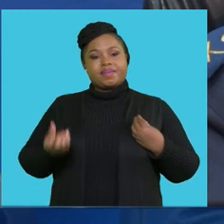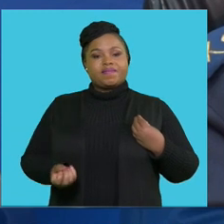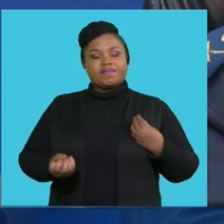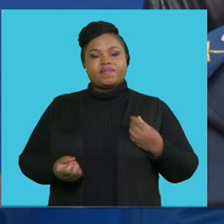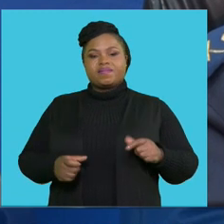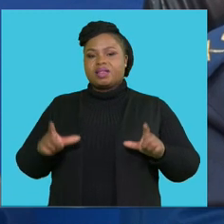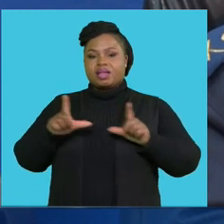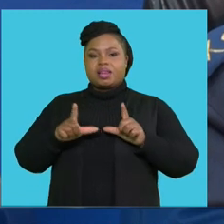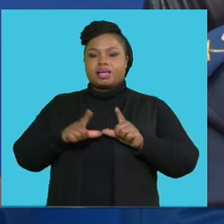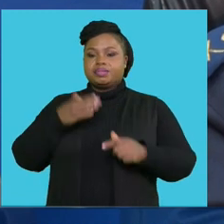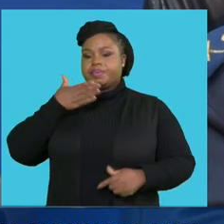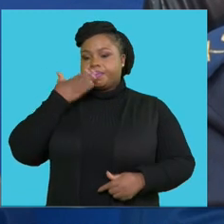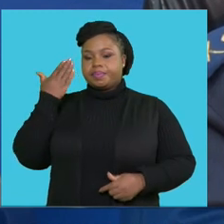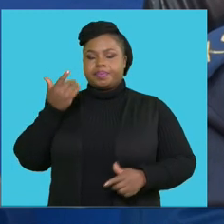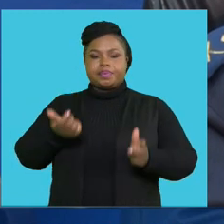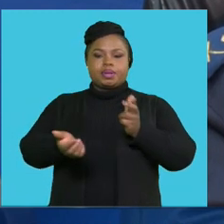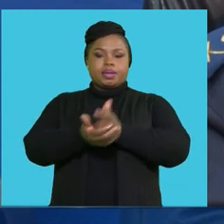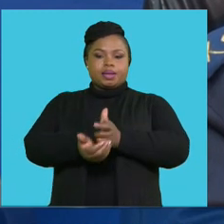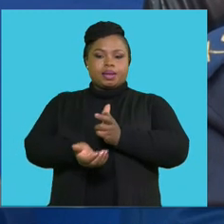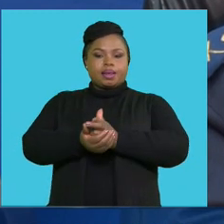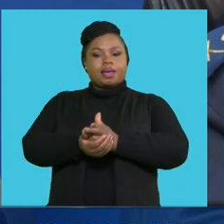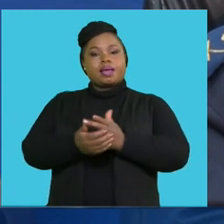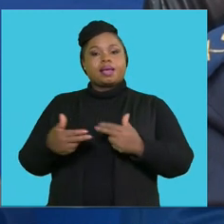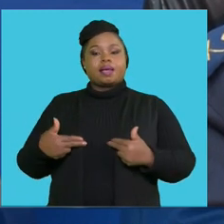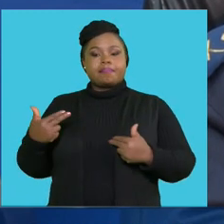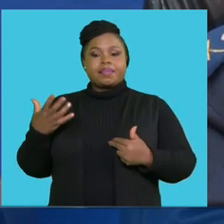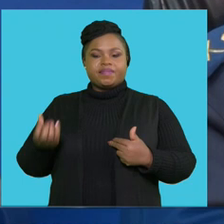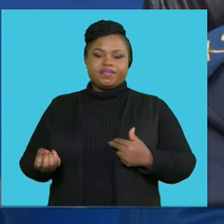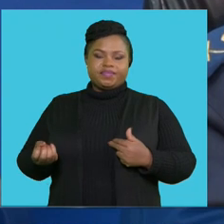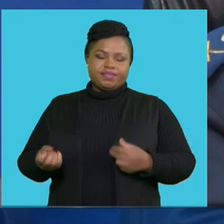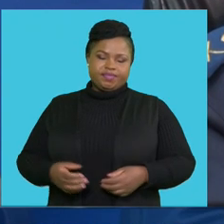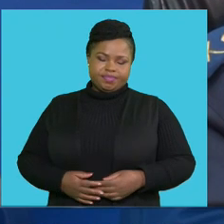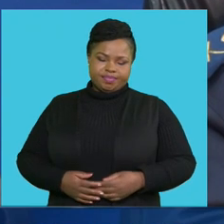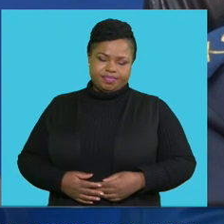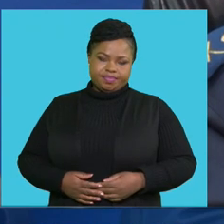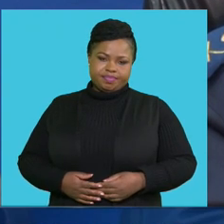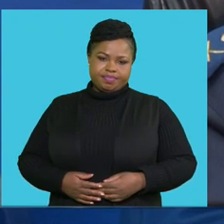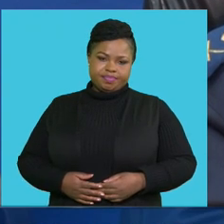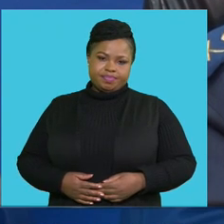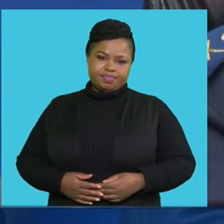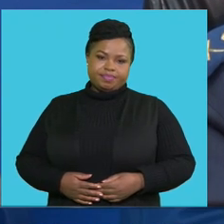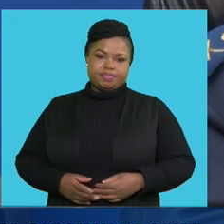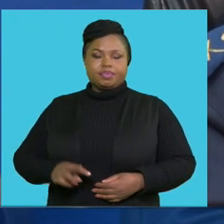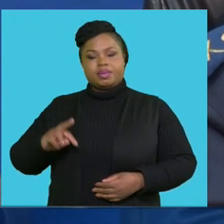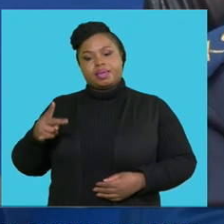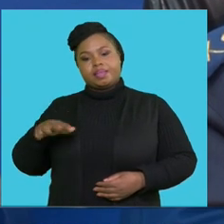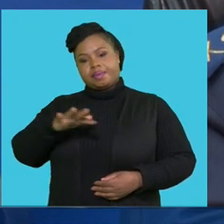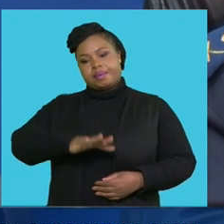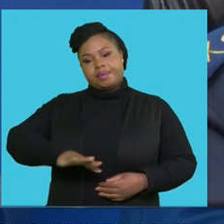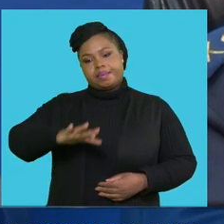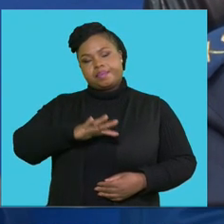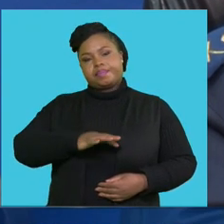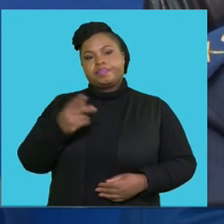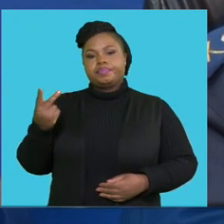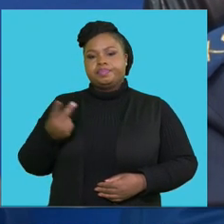an unlicensed firearm. In the other location, we